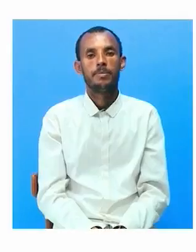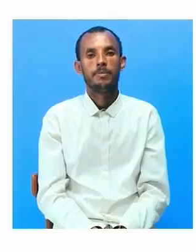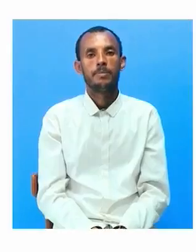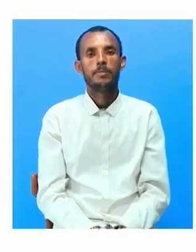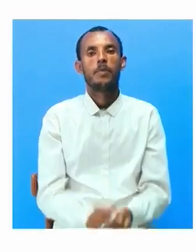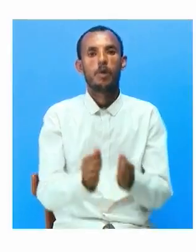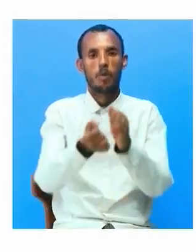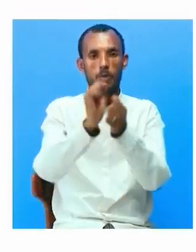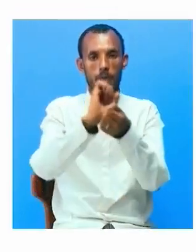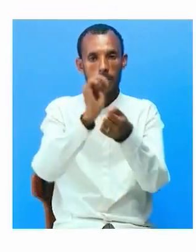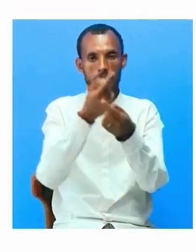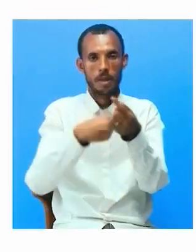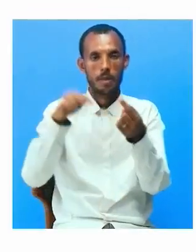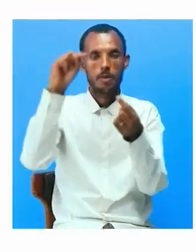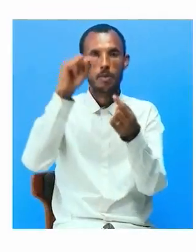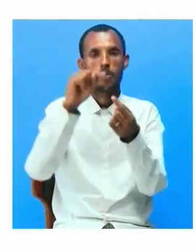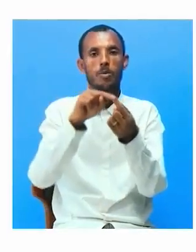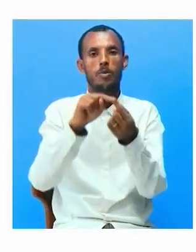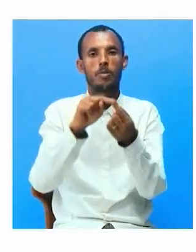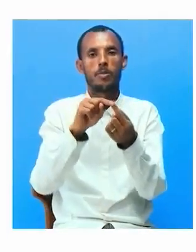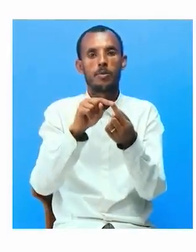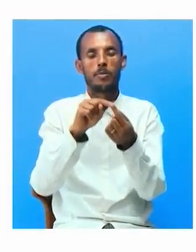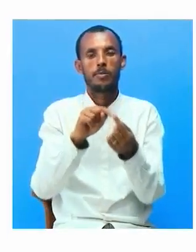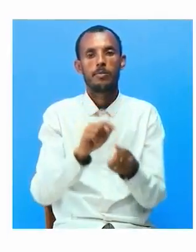By converting